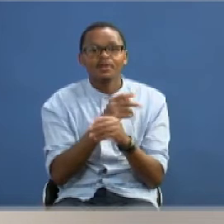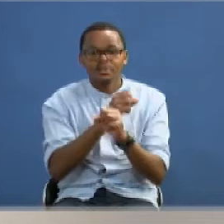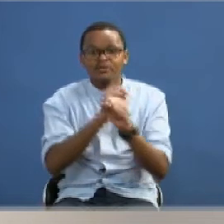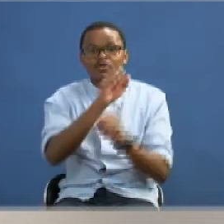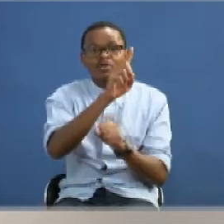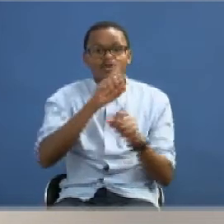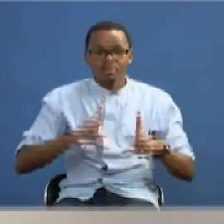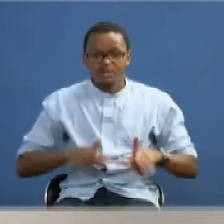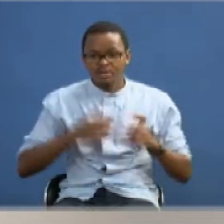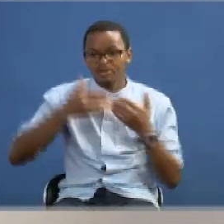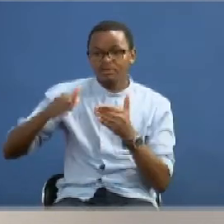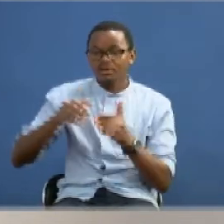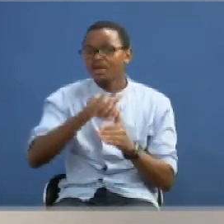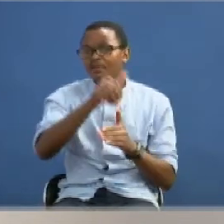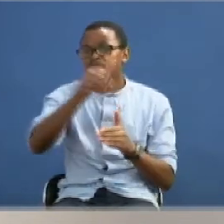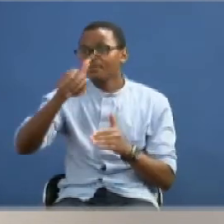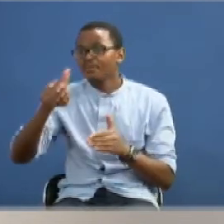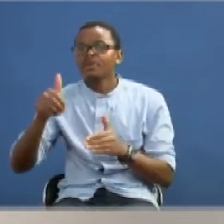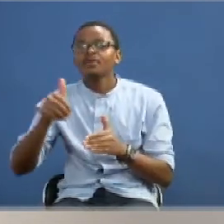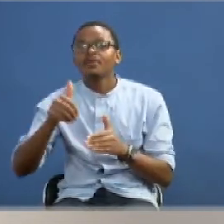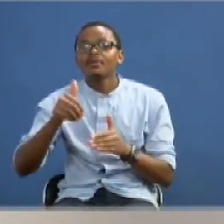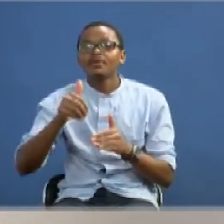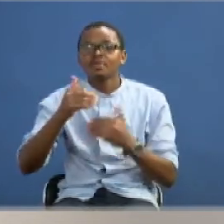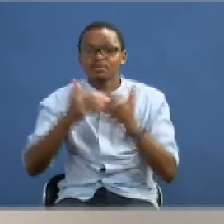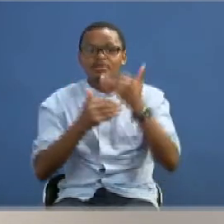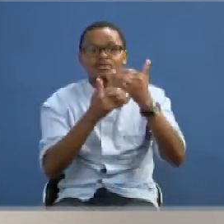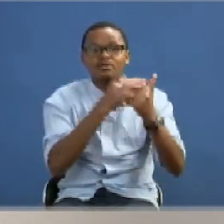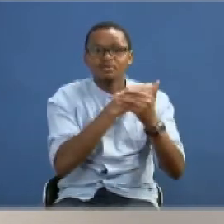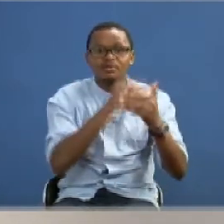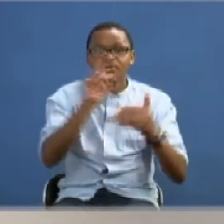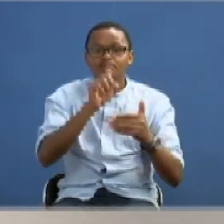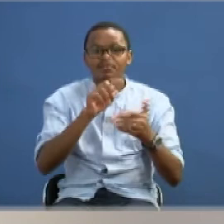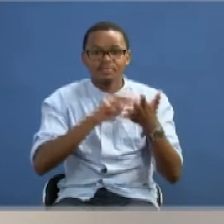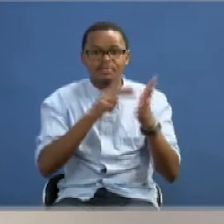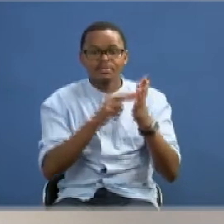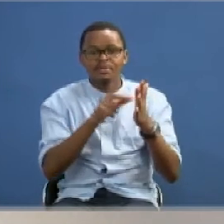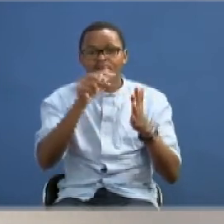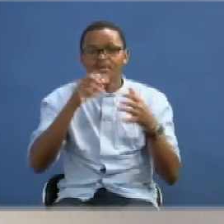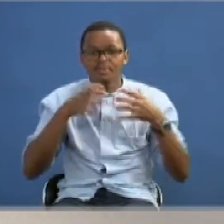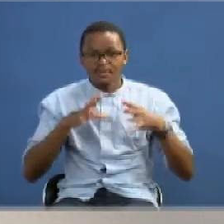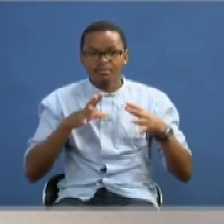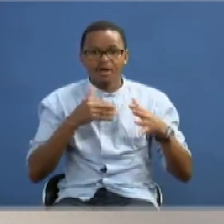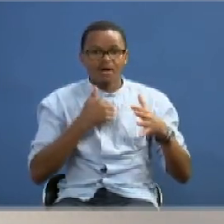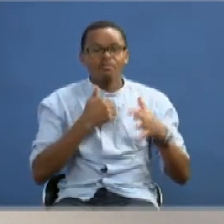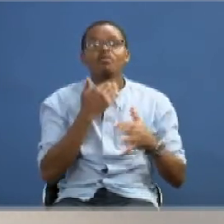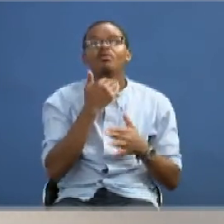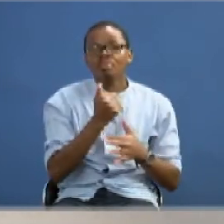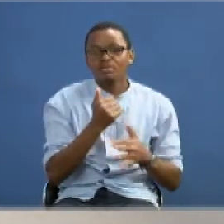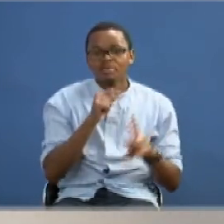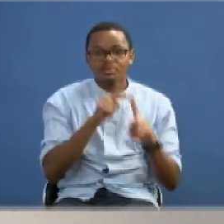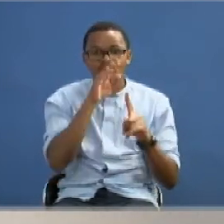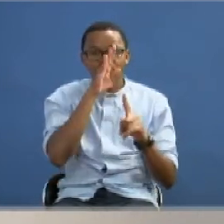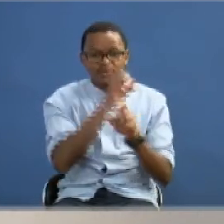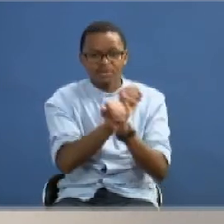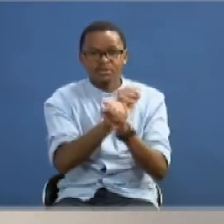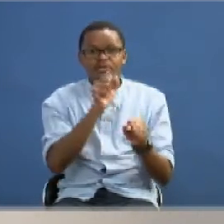saving one life and losing yourself in the process, and therefore means many other people who would have wanted to be